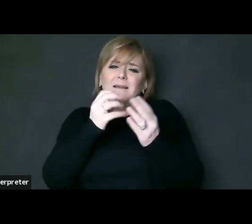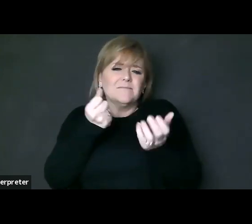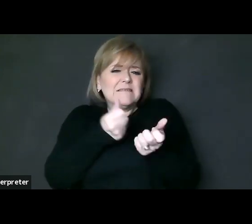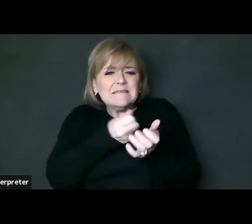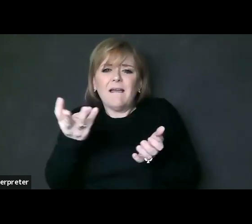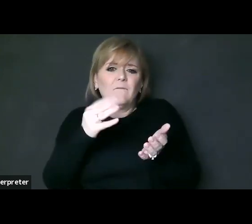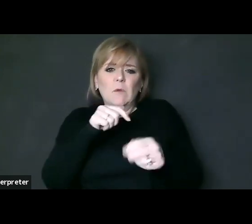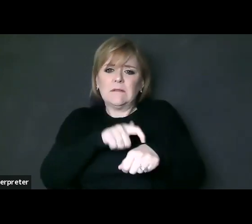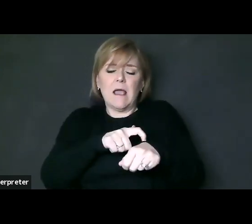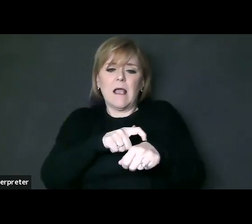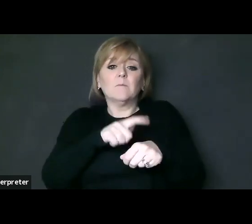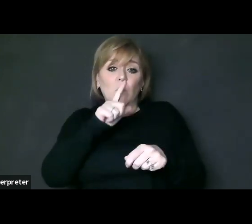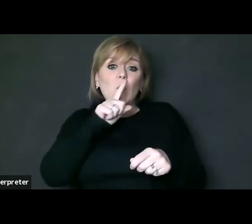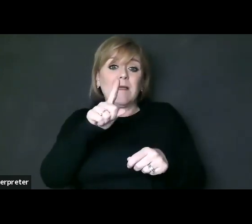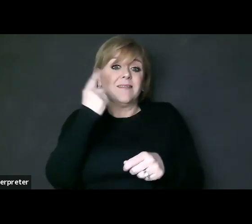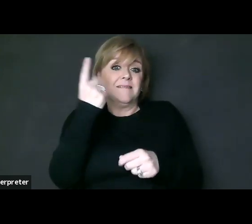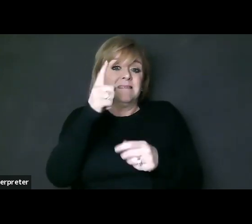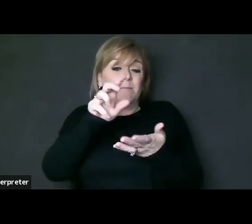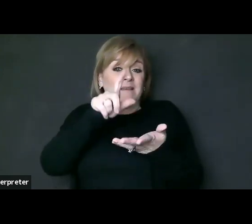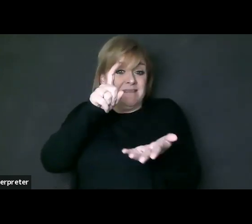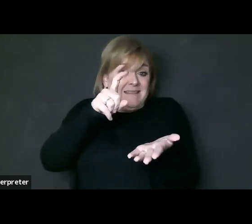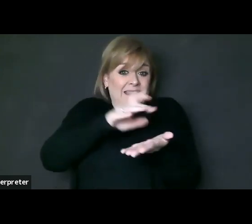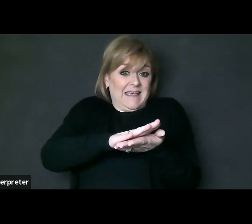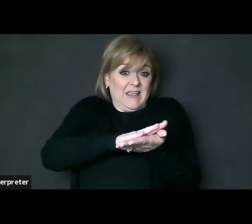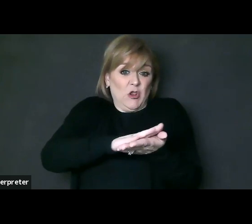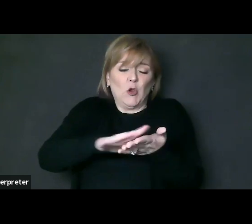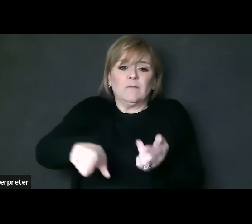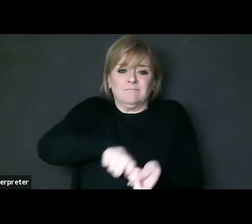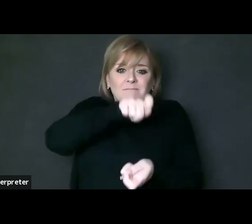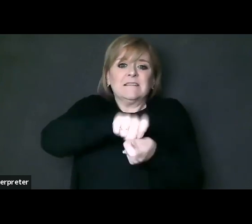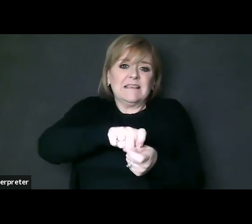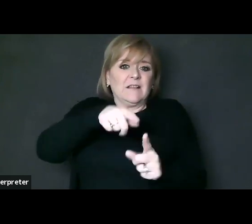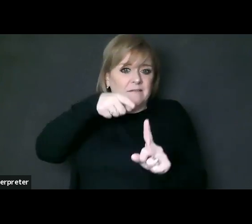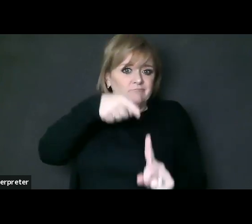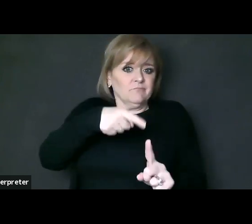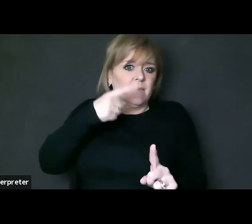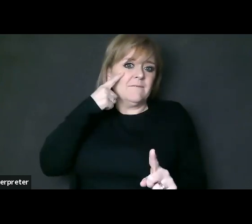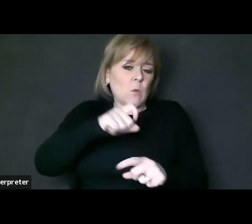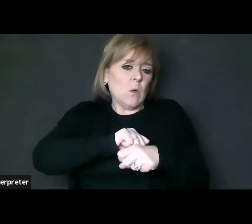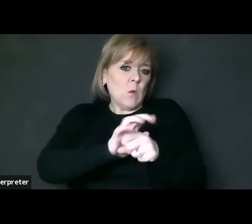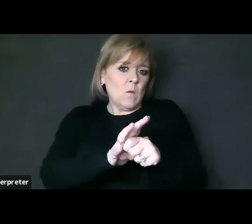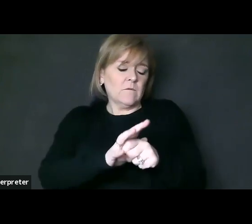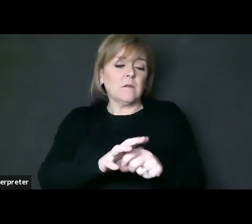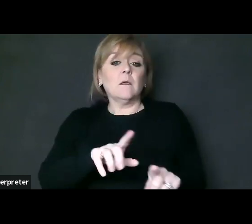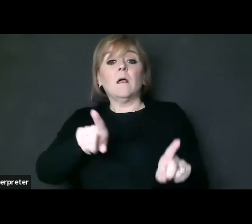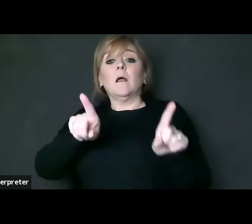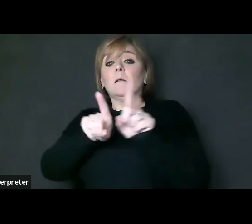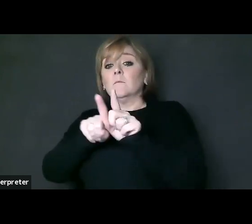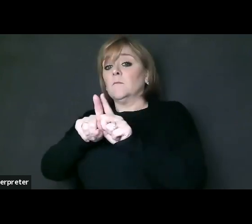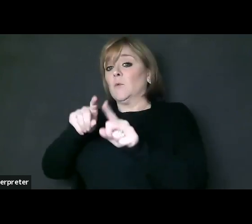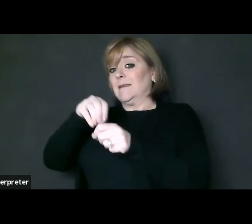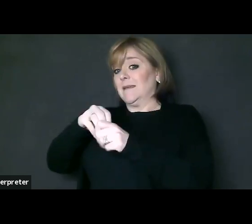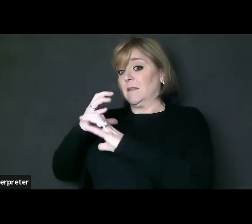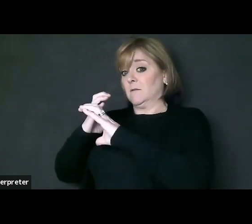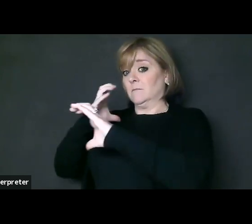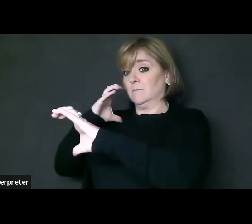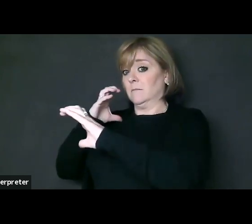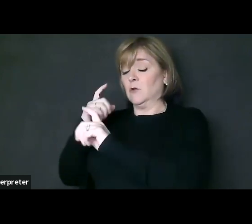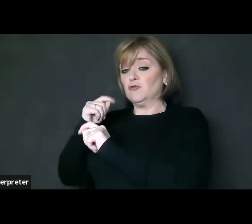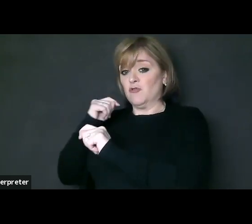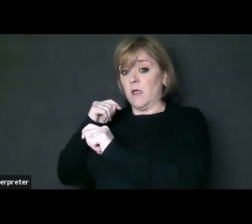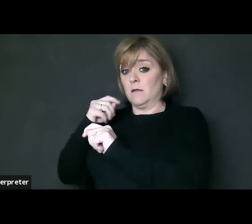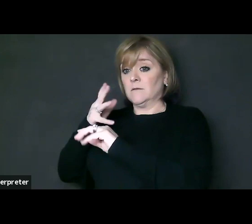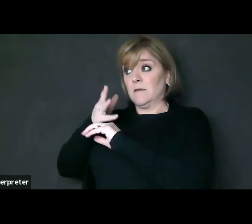approved germicidal. And we are also fumigating the interior of our fire trucks after every